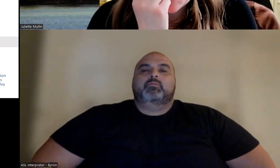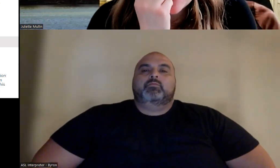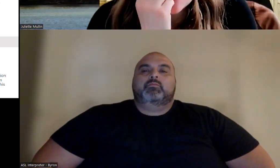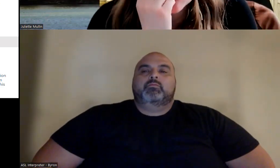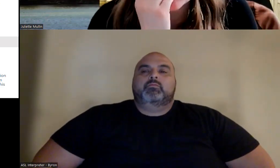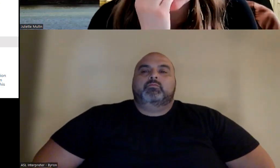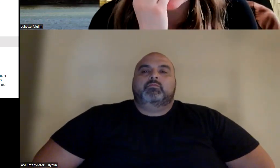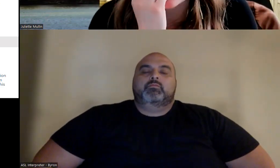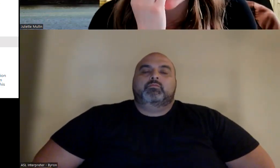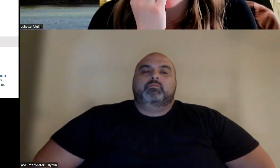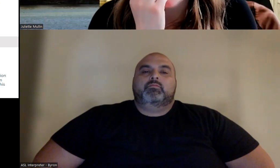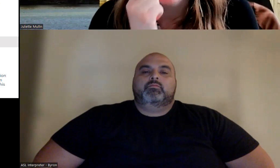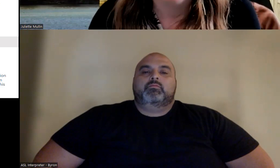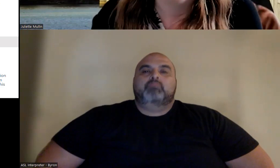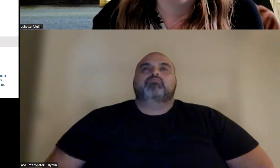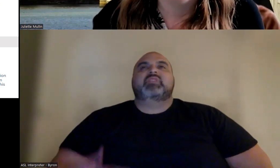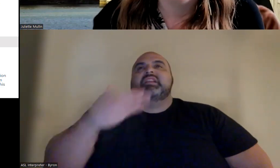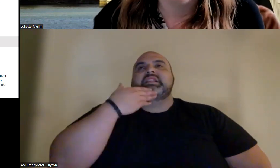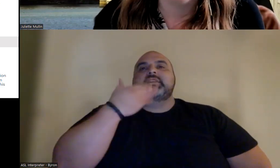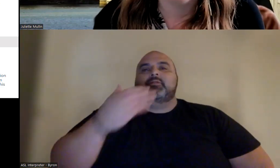Thank you. So I appreciate that comment.